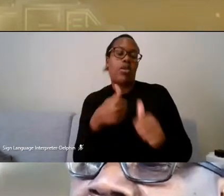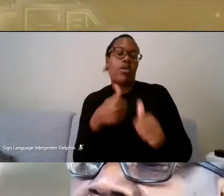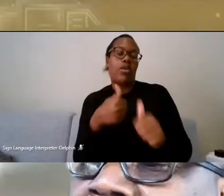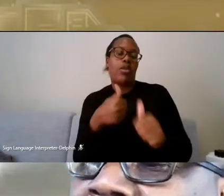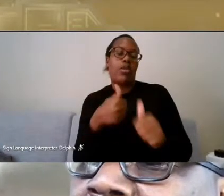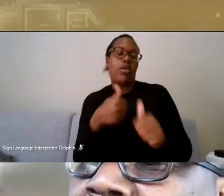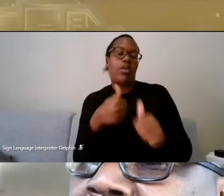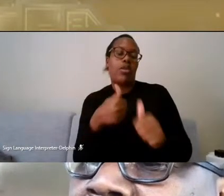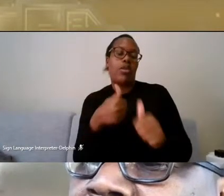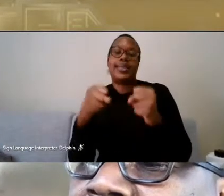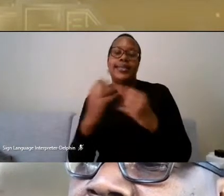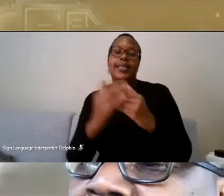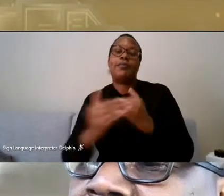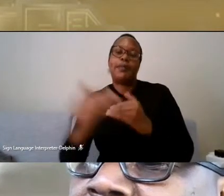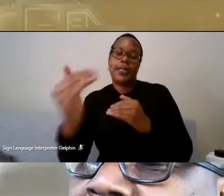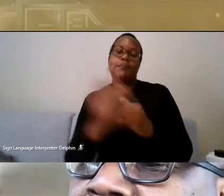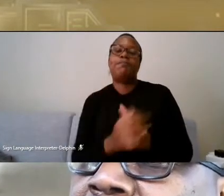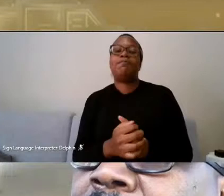systems.